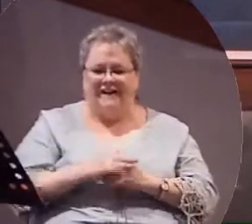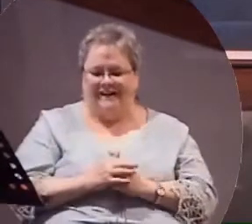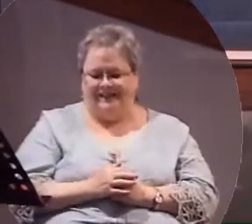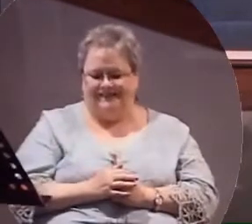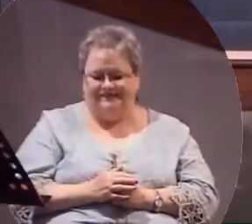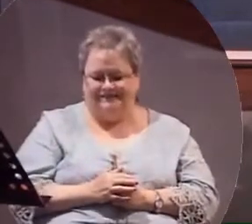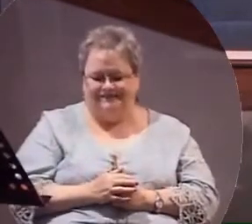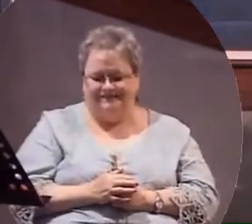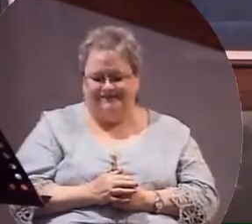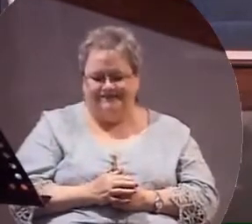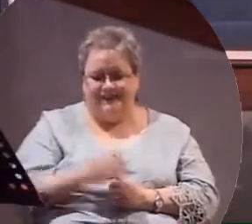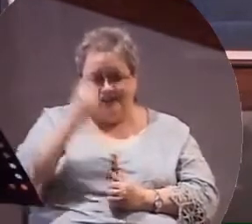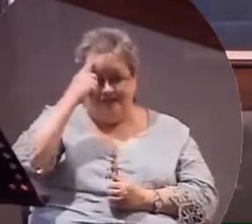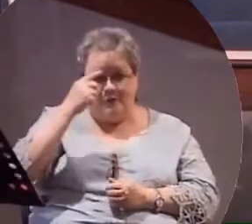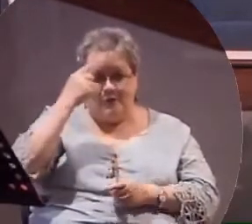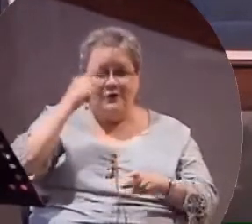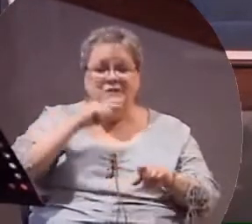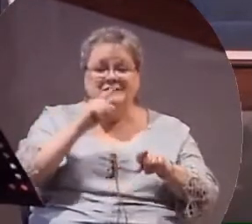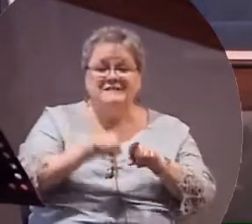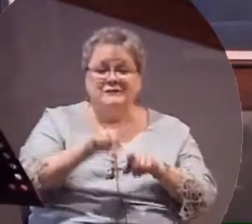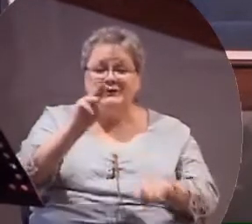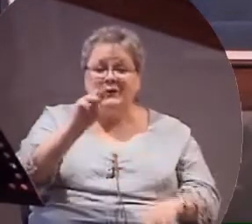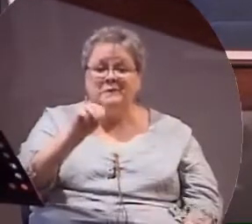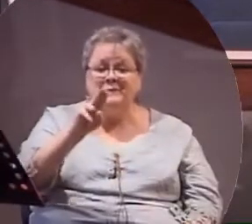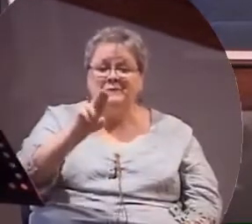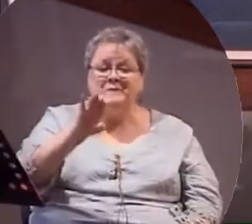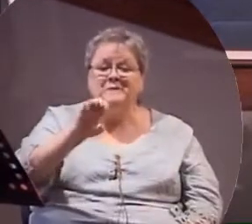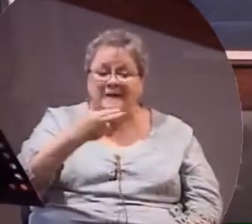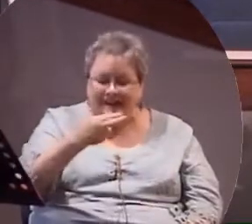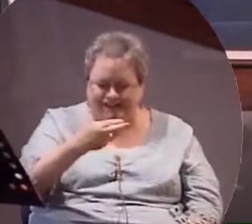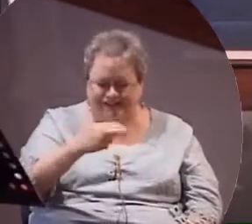much. Thank the Lord. What a